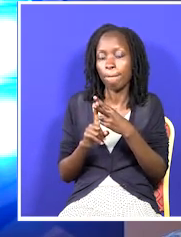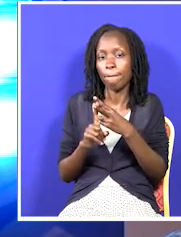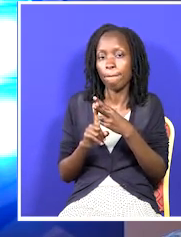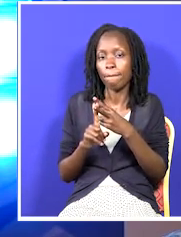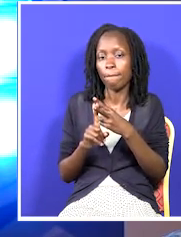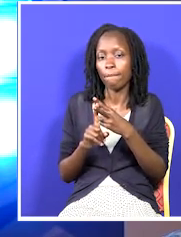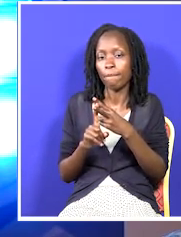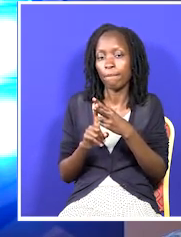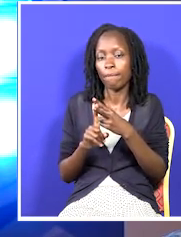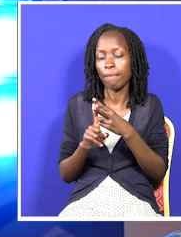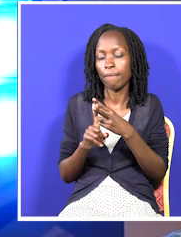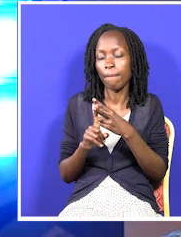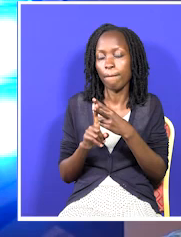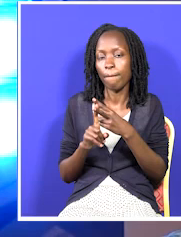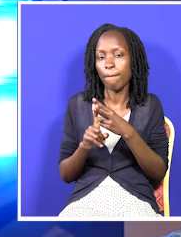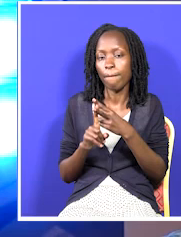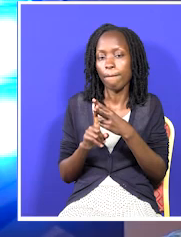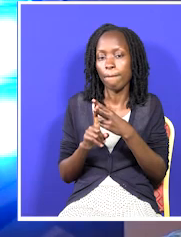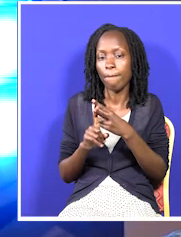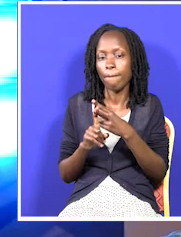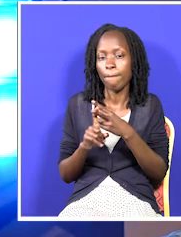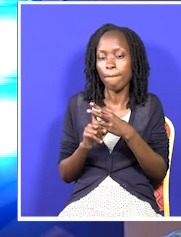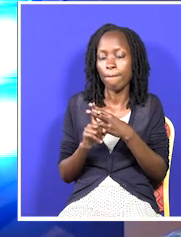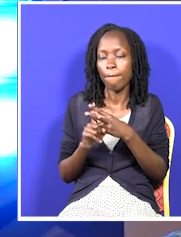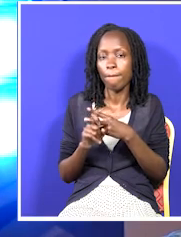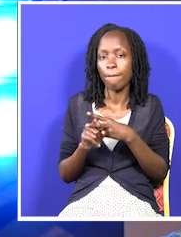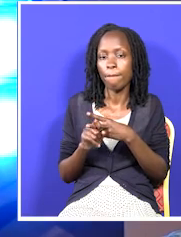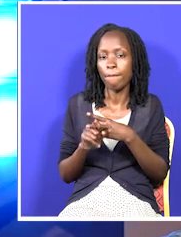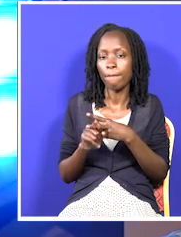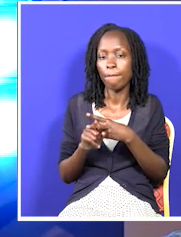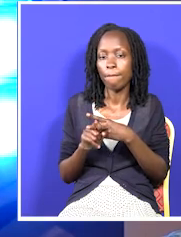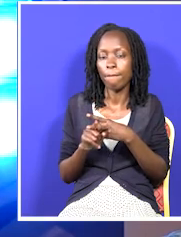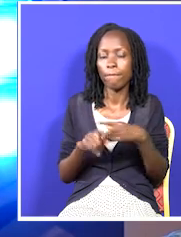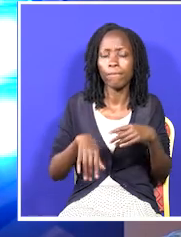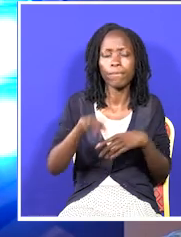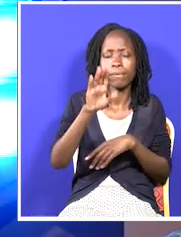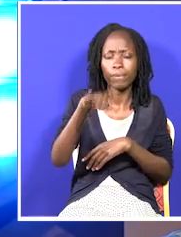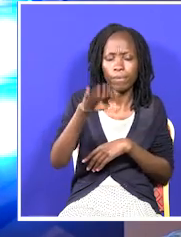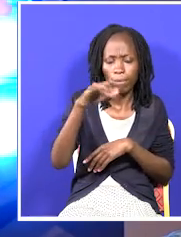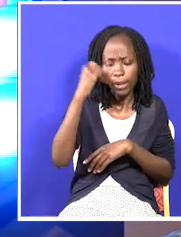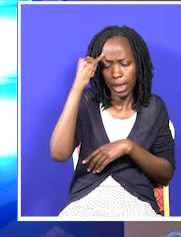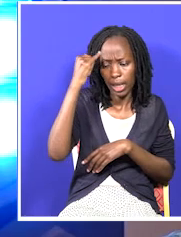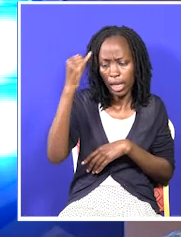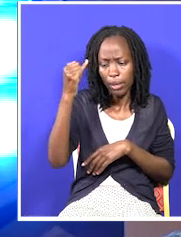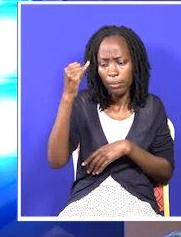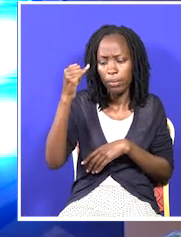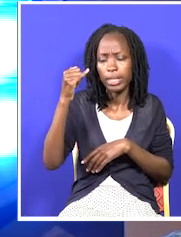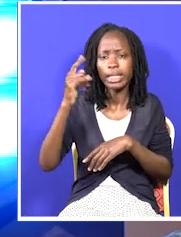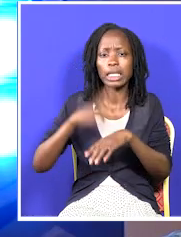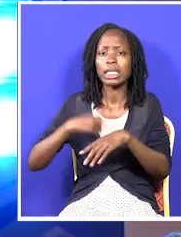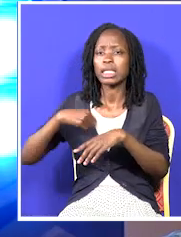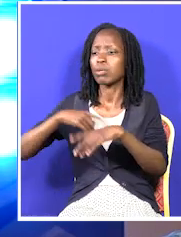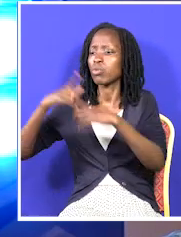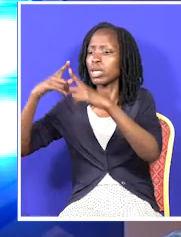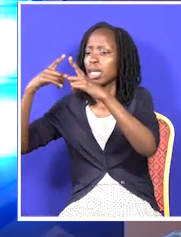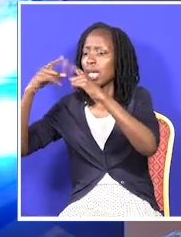imagine living a life that is free from lying, free from cheating, free from getting